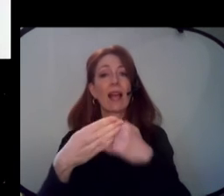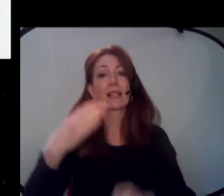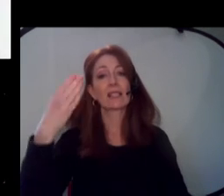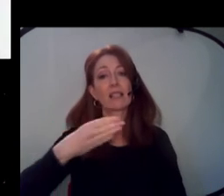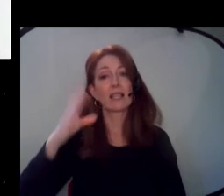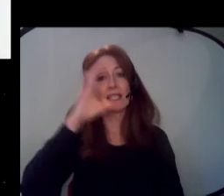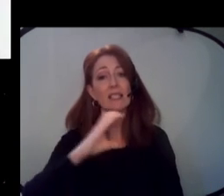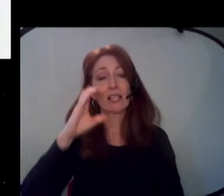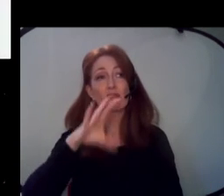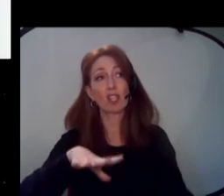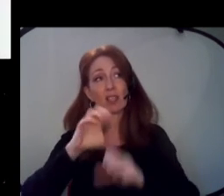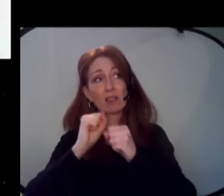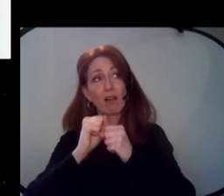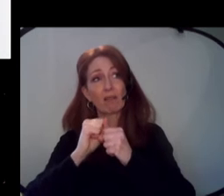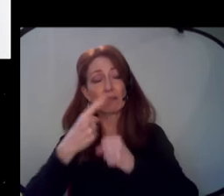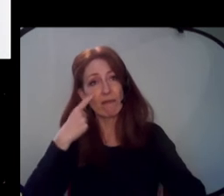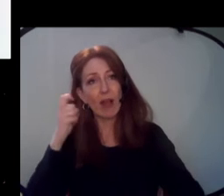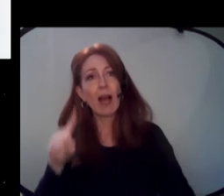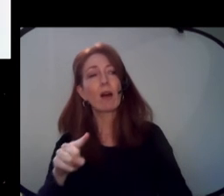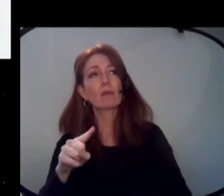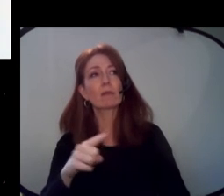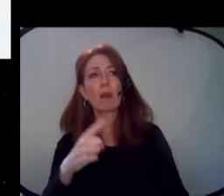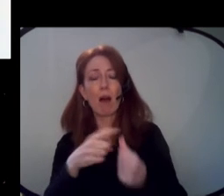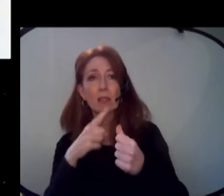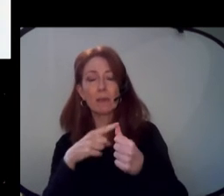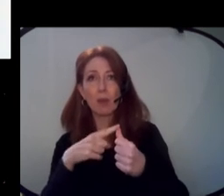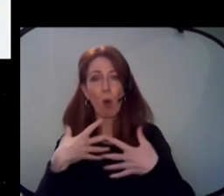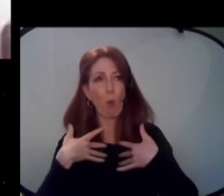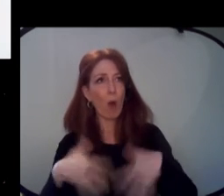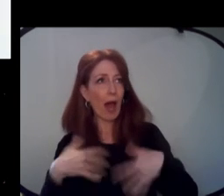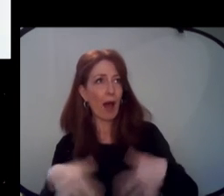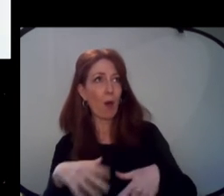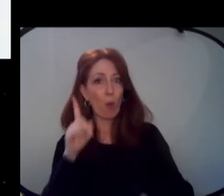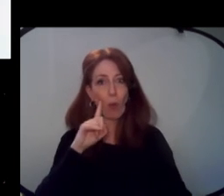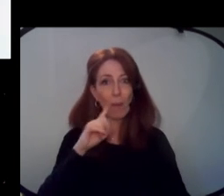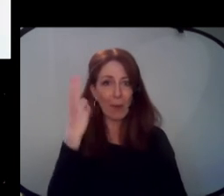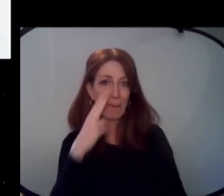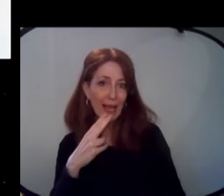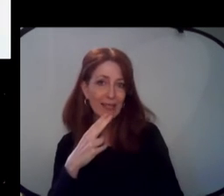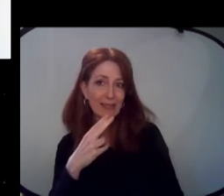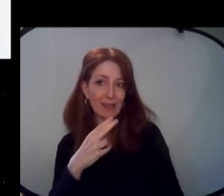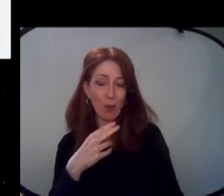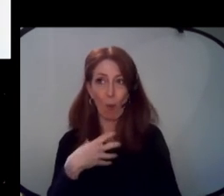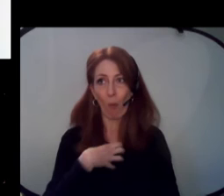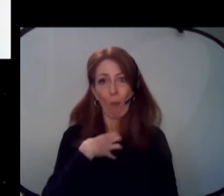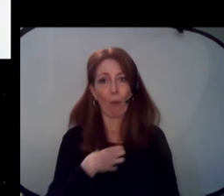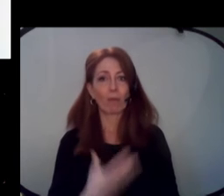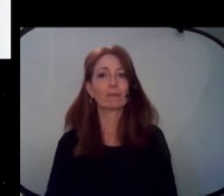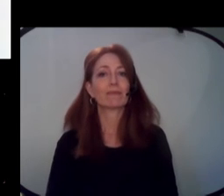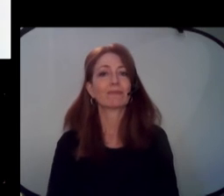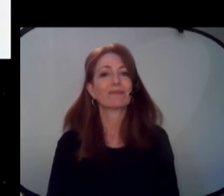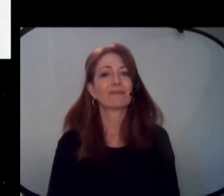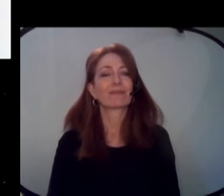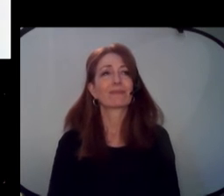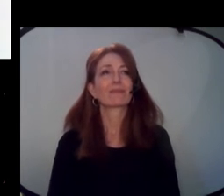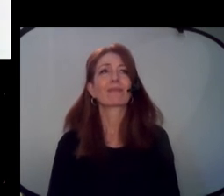rediscovered, Artemisia was treated as a little bit of a novelty. She was, oh gosh, a woman who can paint, how amazing. And so much of the early sort